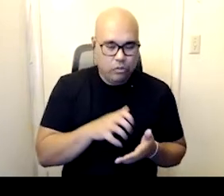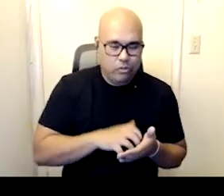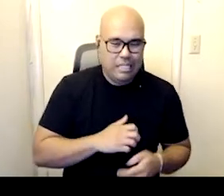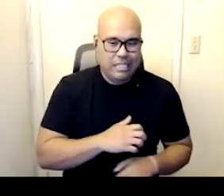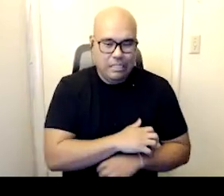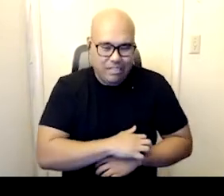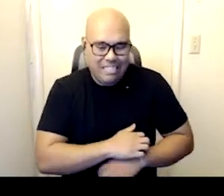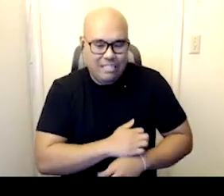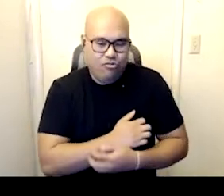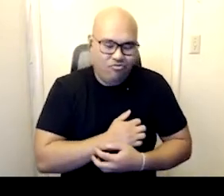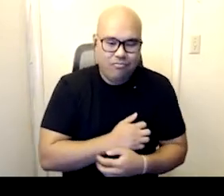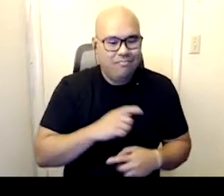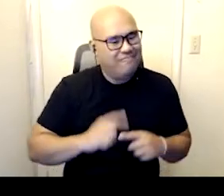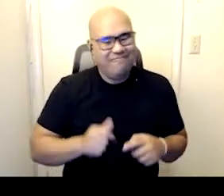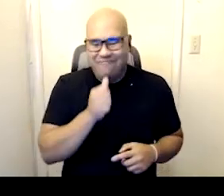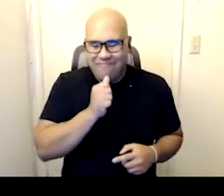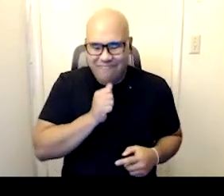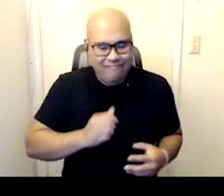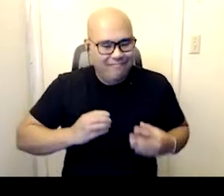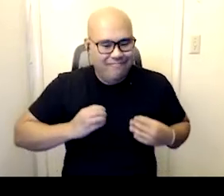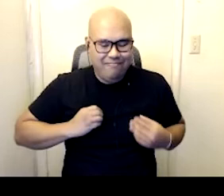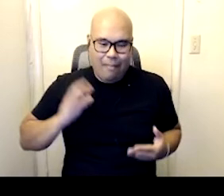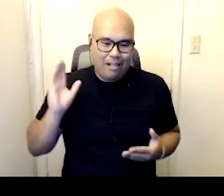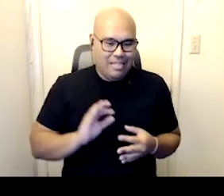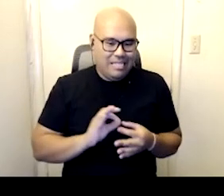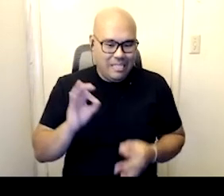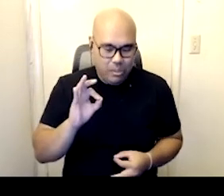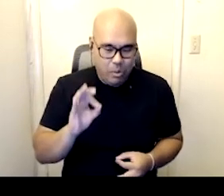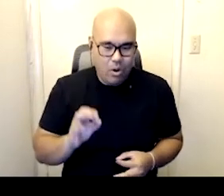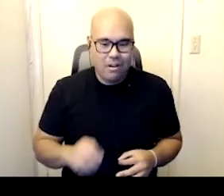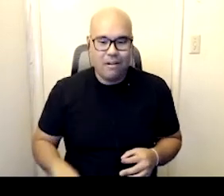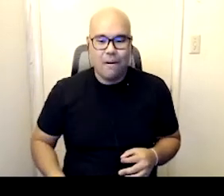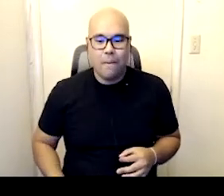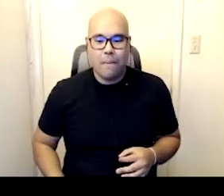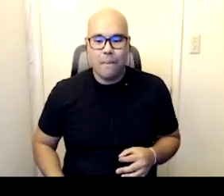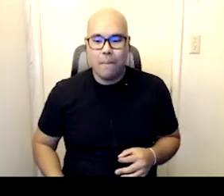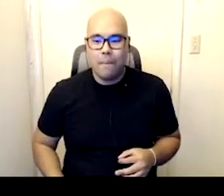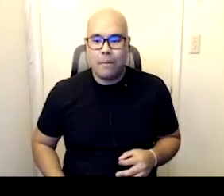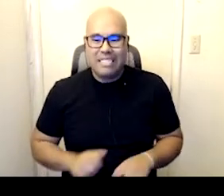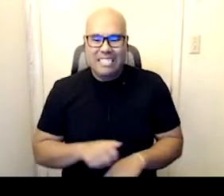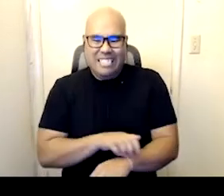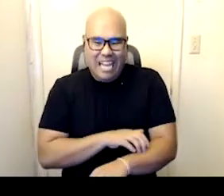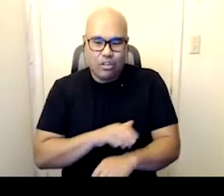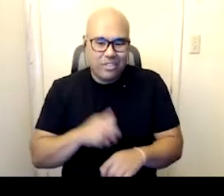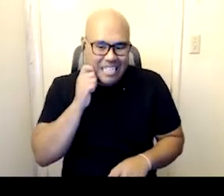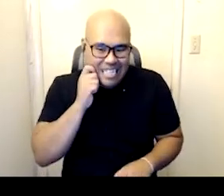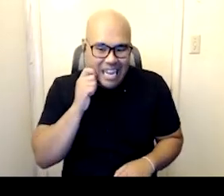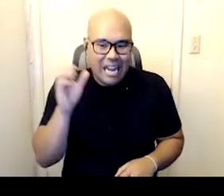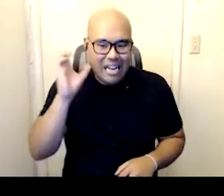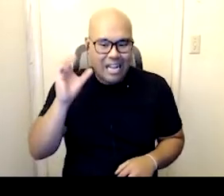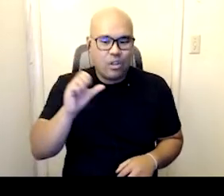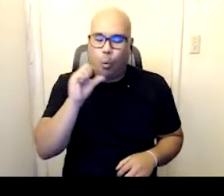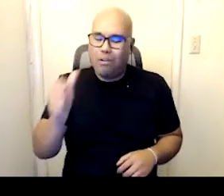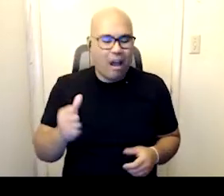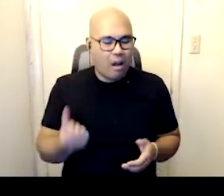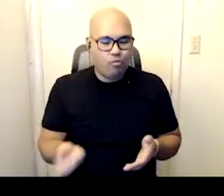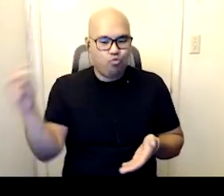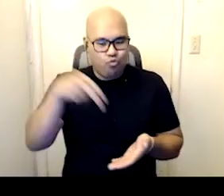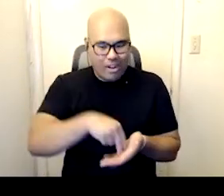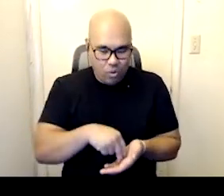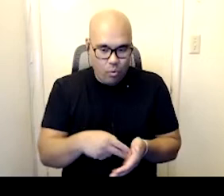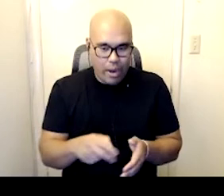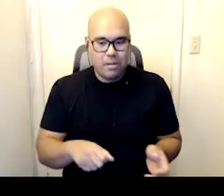Scratching could not bear less spirit. Nails on their skins. Cousins would not resurrect